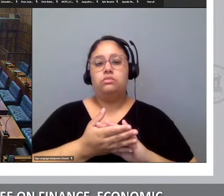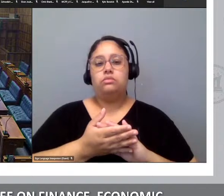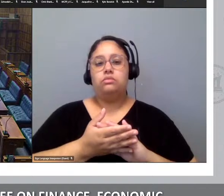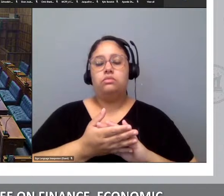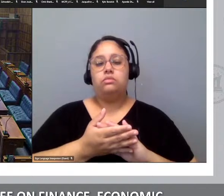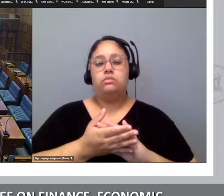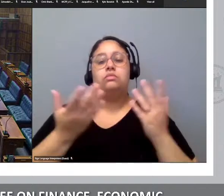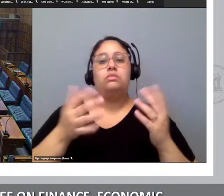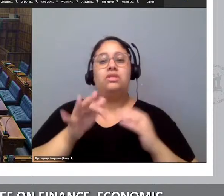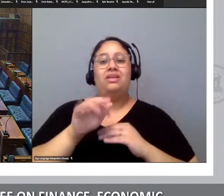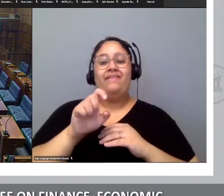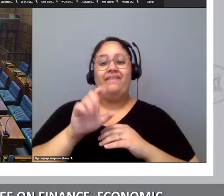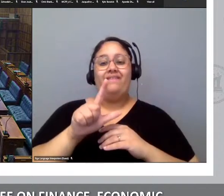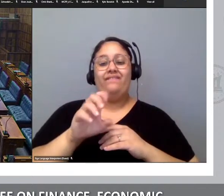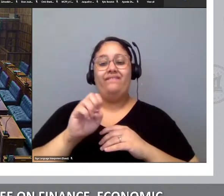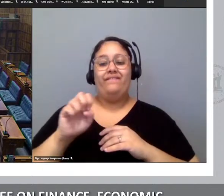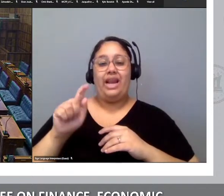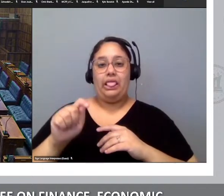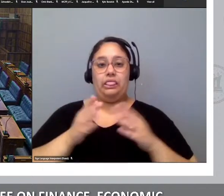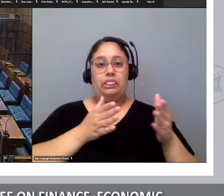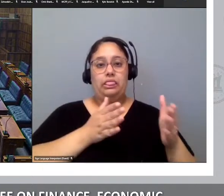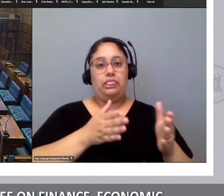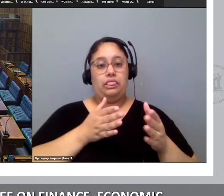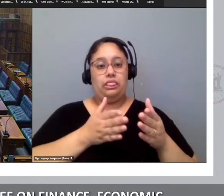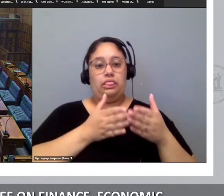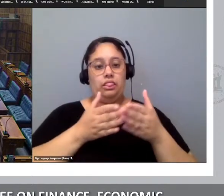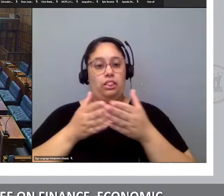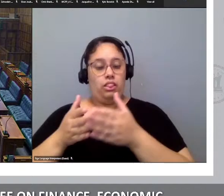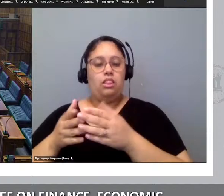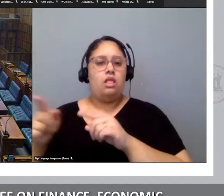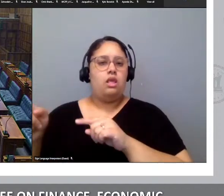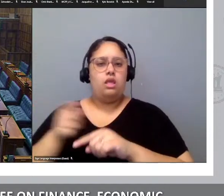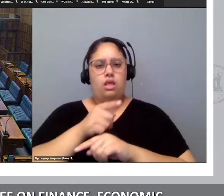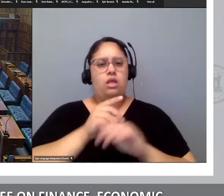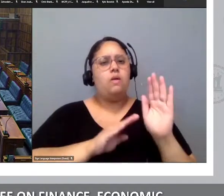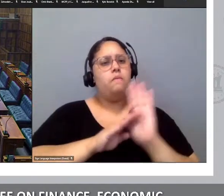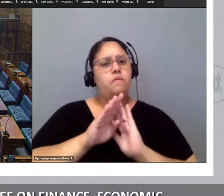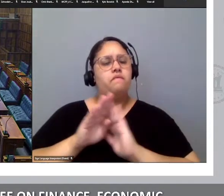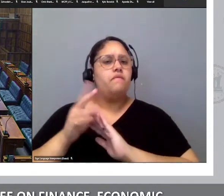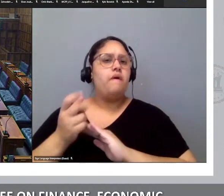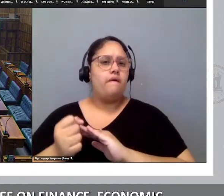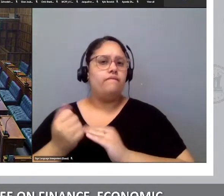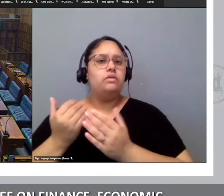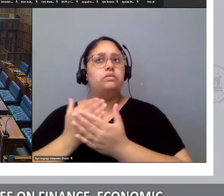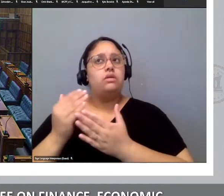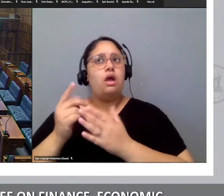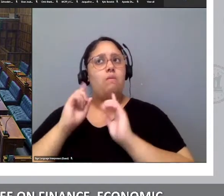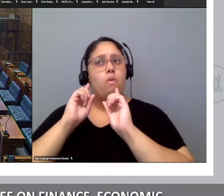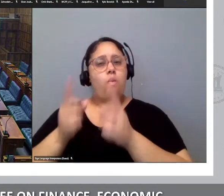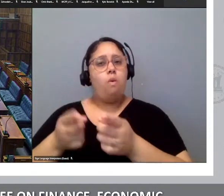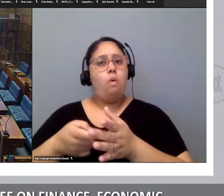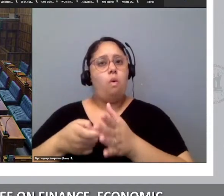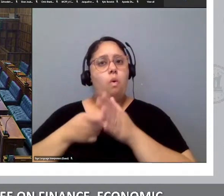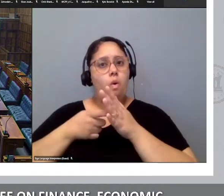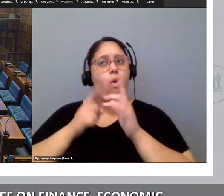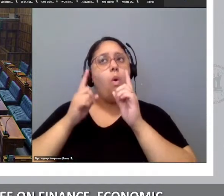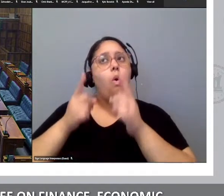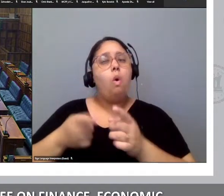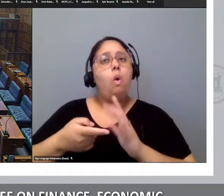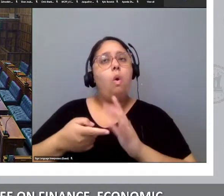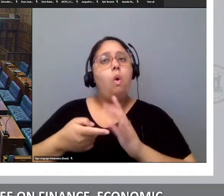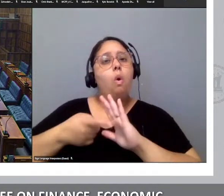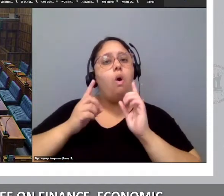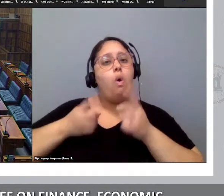uh there is some improvement there are others that are still ordered uh that are still to arrive if I